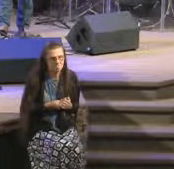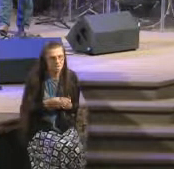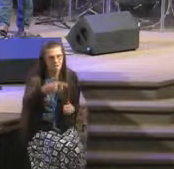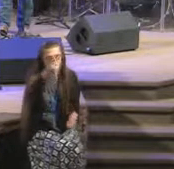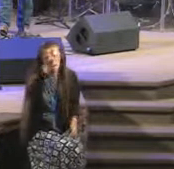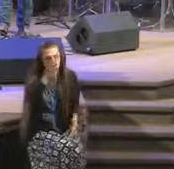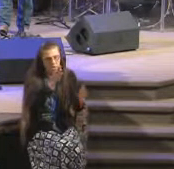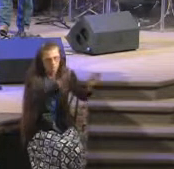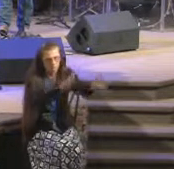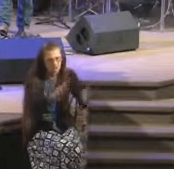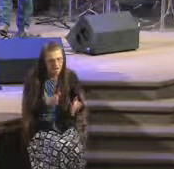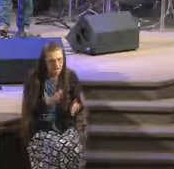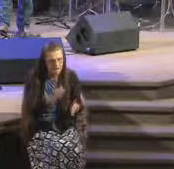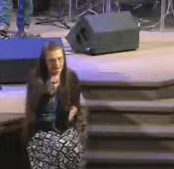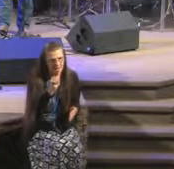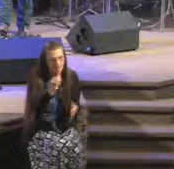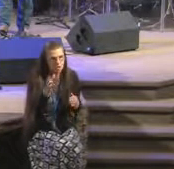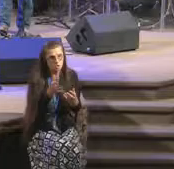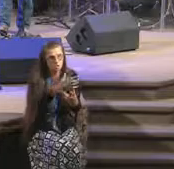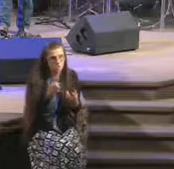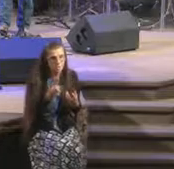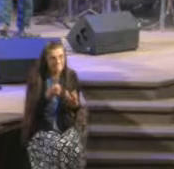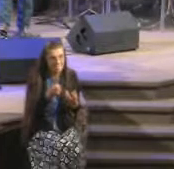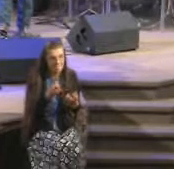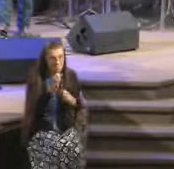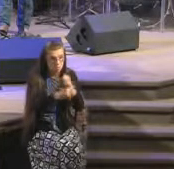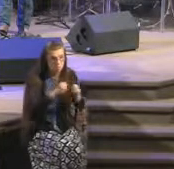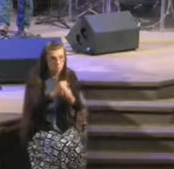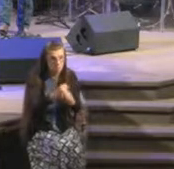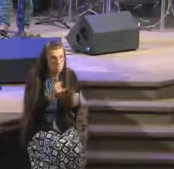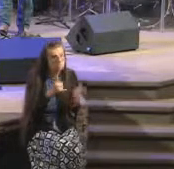God's plan A to reach this world is you